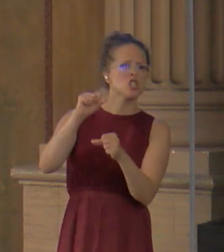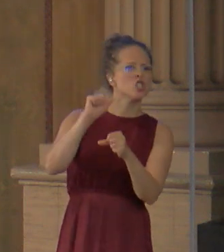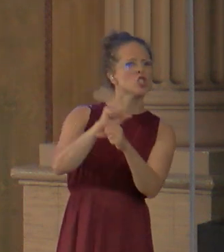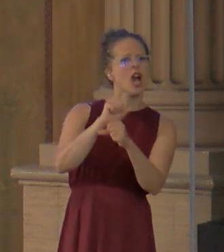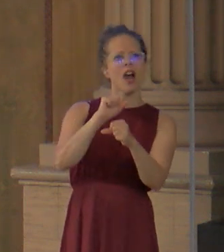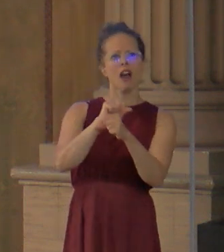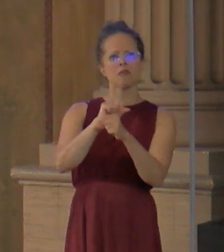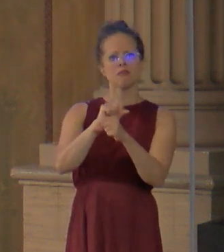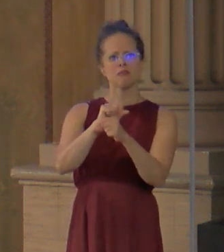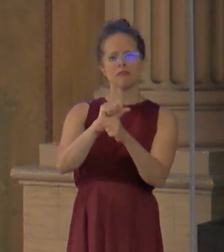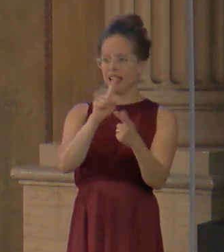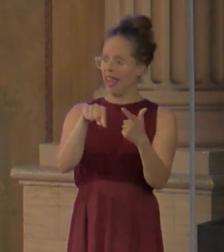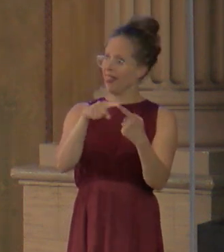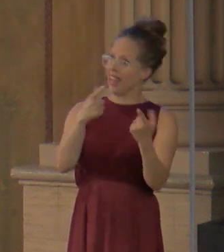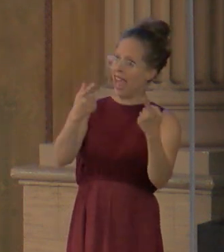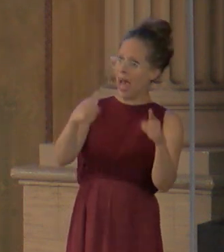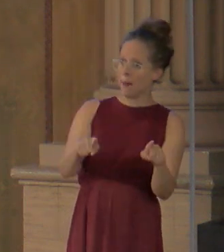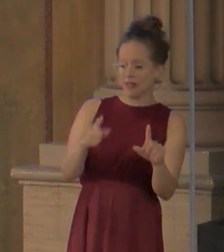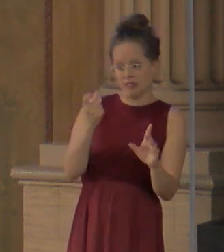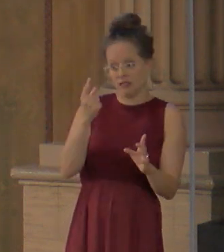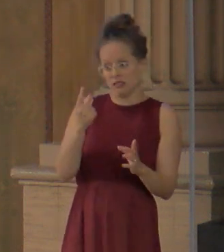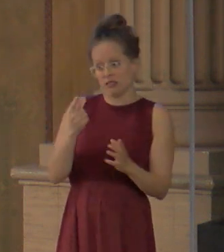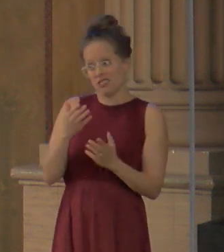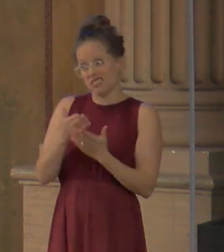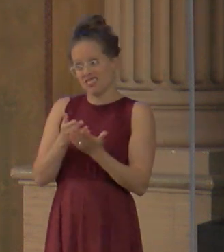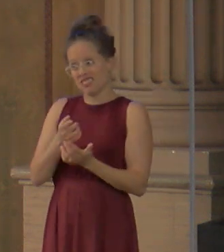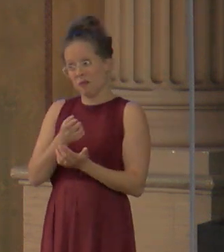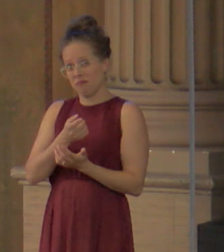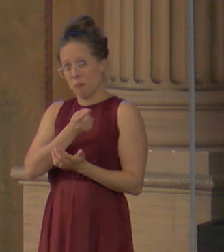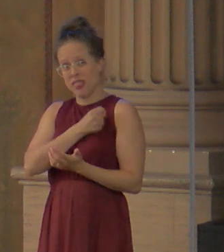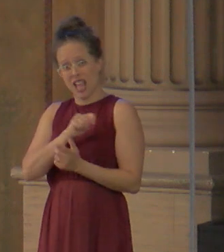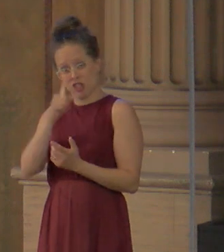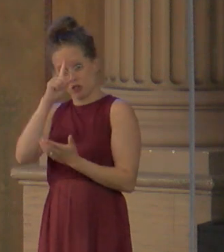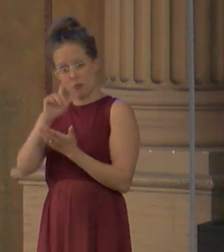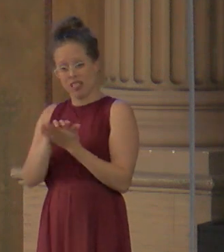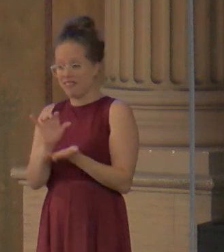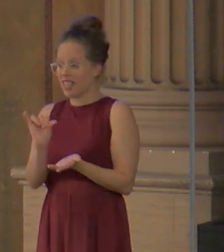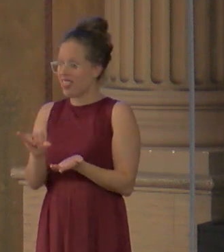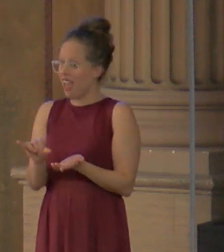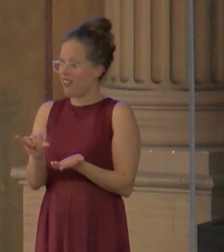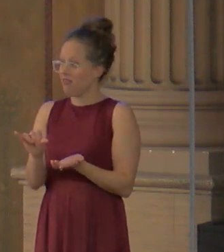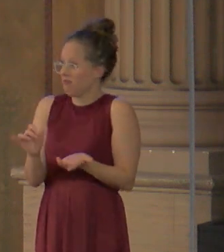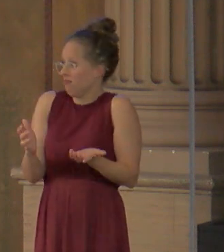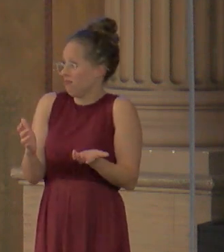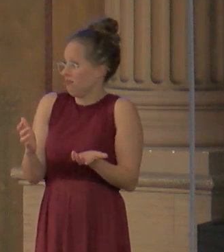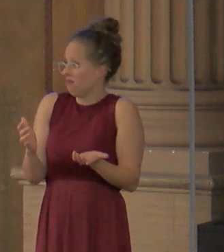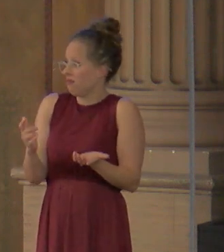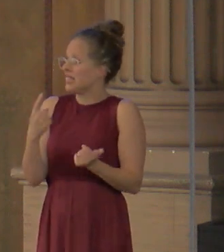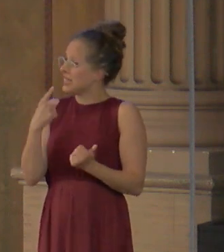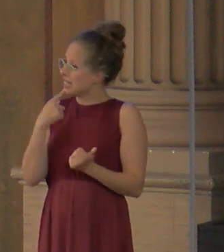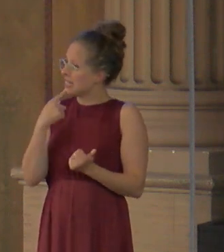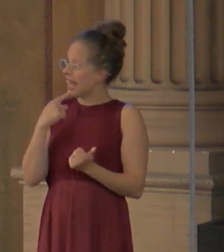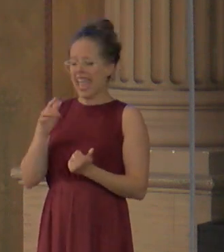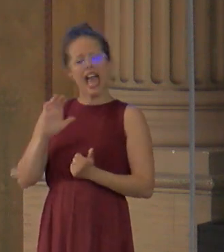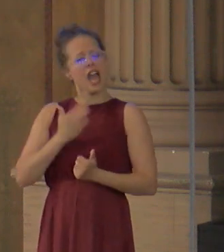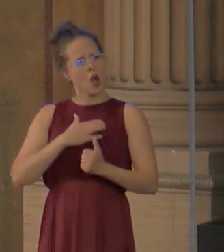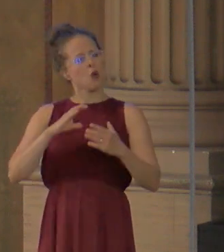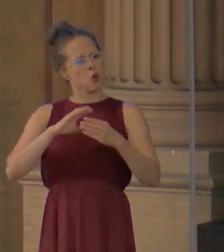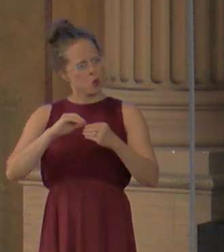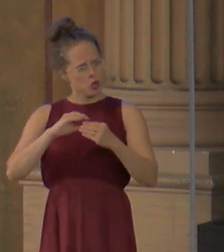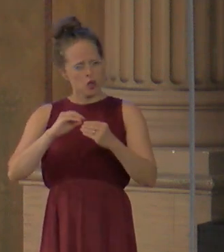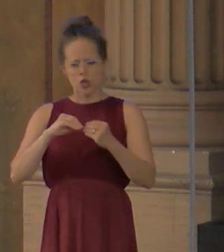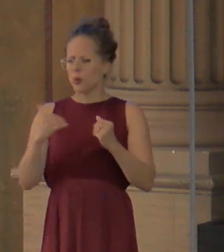stream of theology that does believe that. And they use this verse as a foundation of their teaching that our words, they say, are